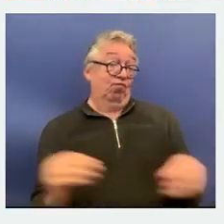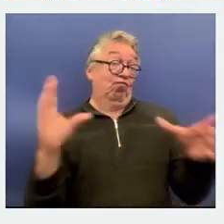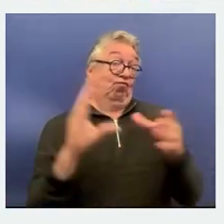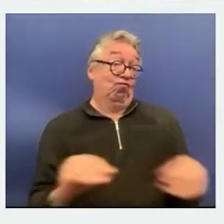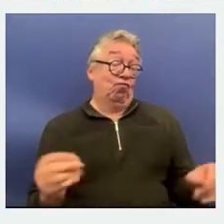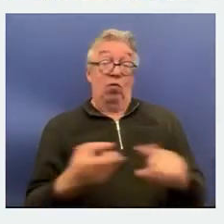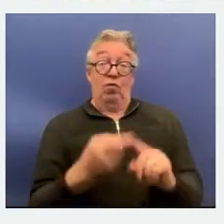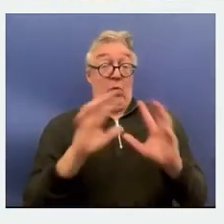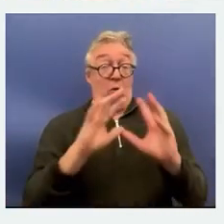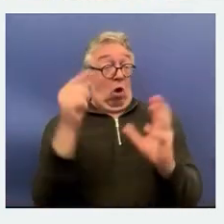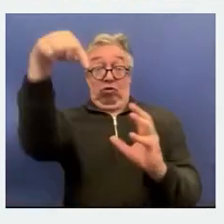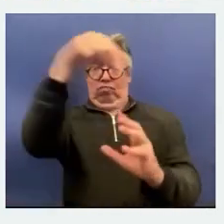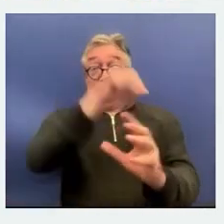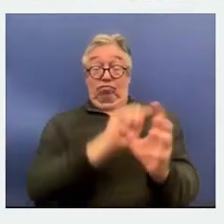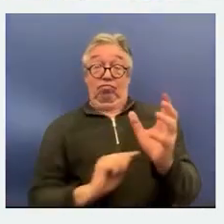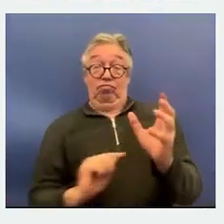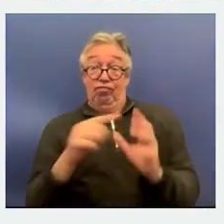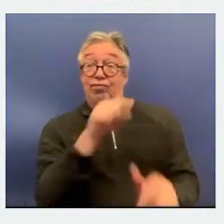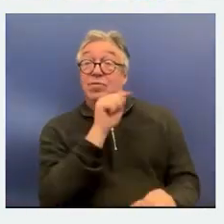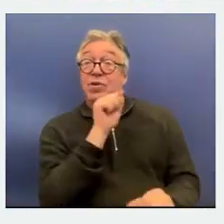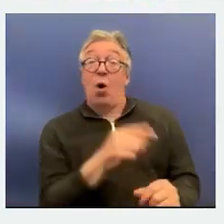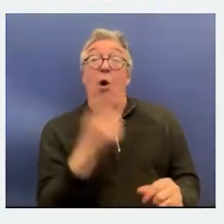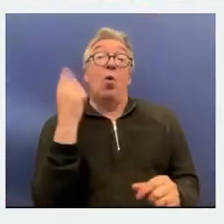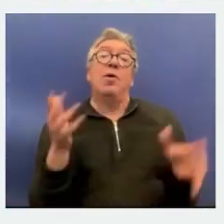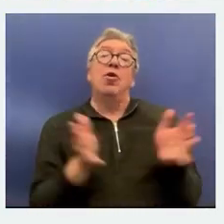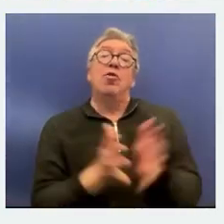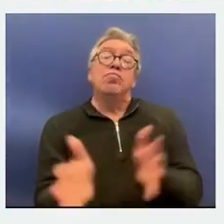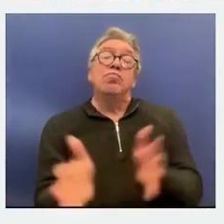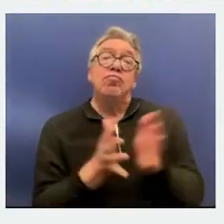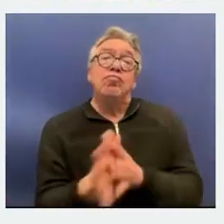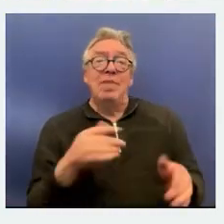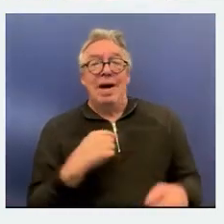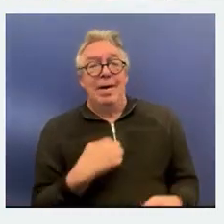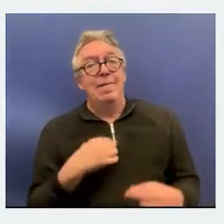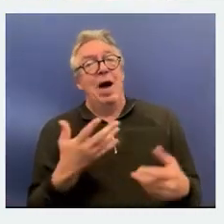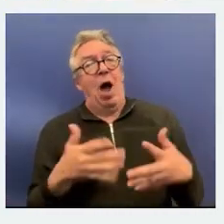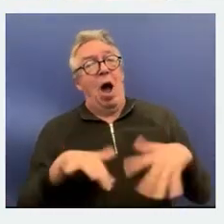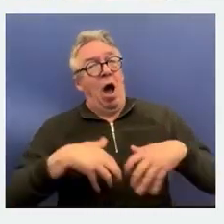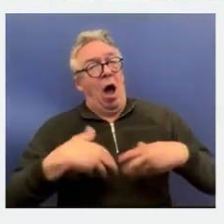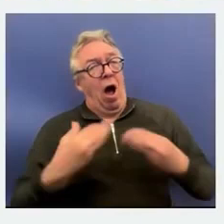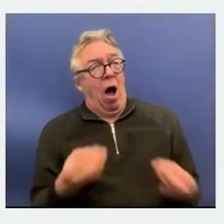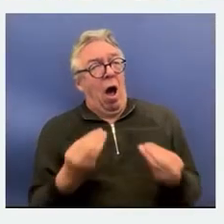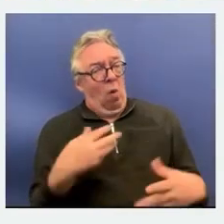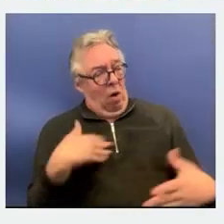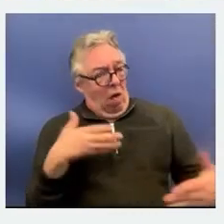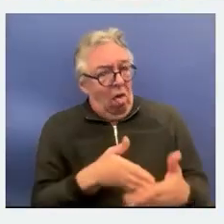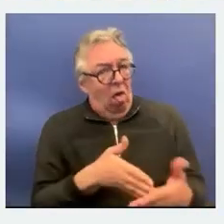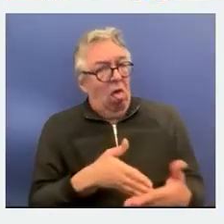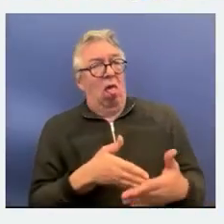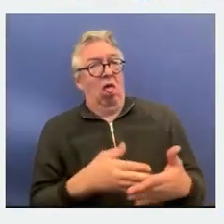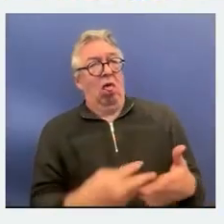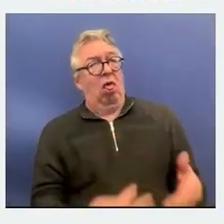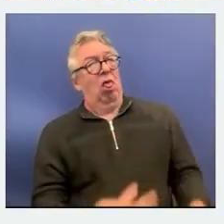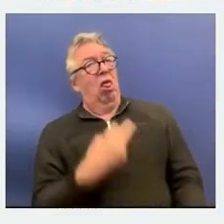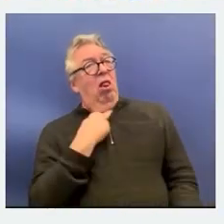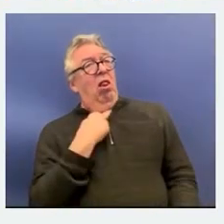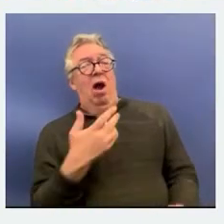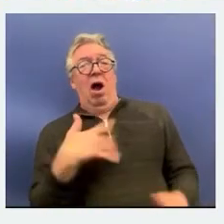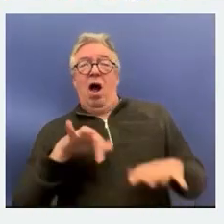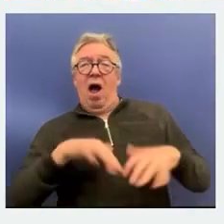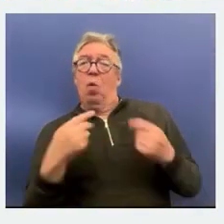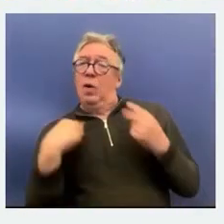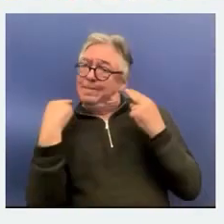the difficulties they faced and how they try to fight the climate crisis. Some of these women are imaginary